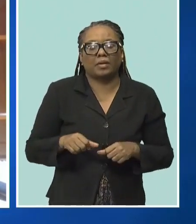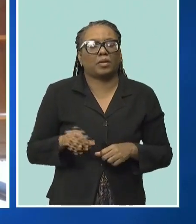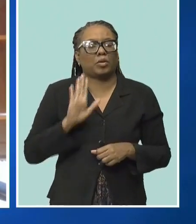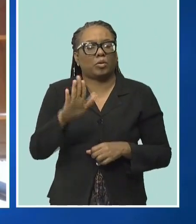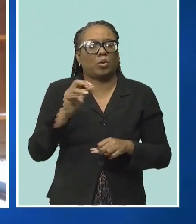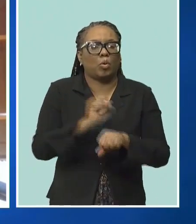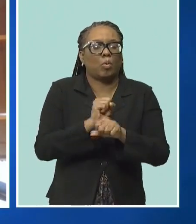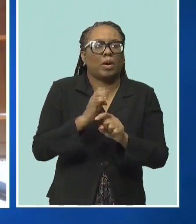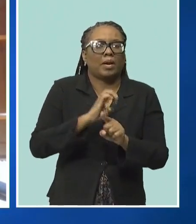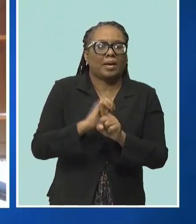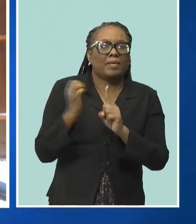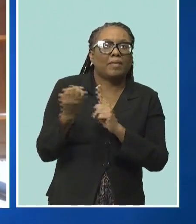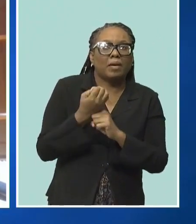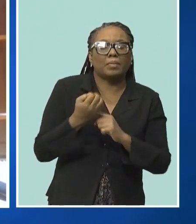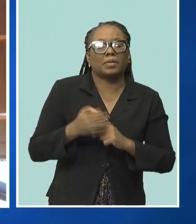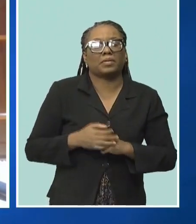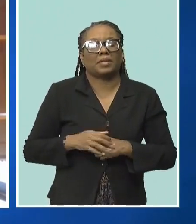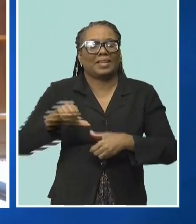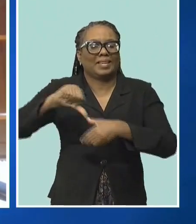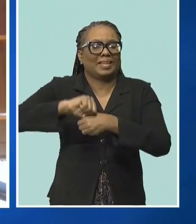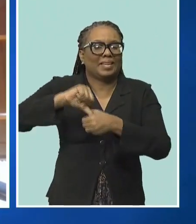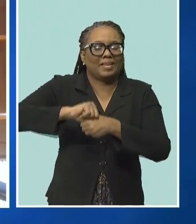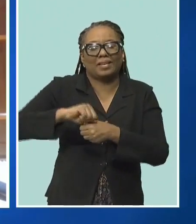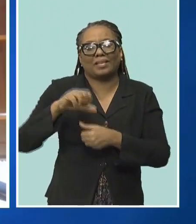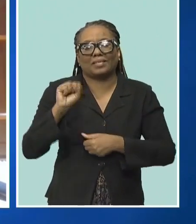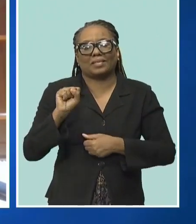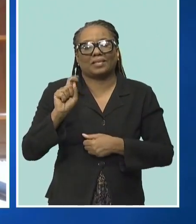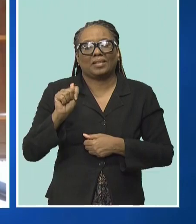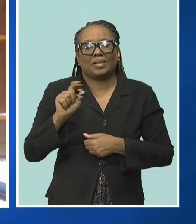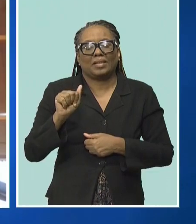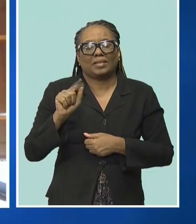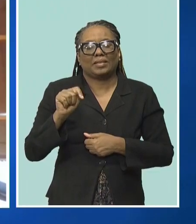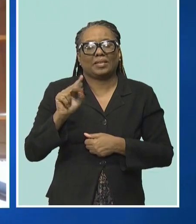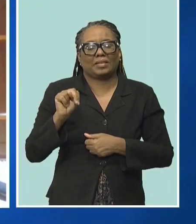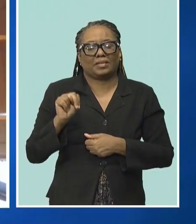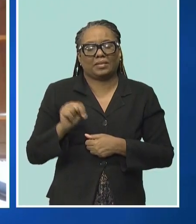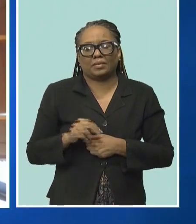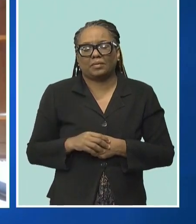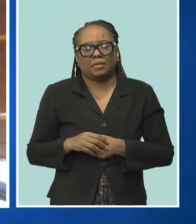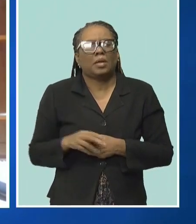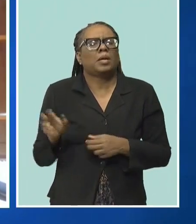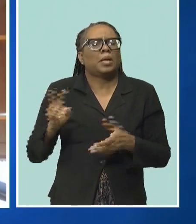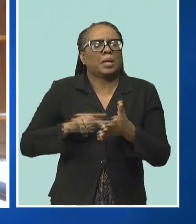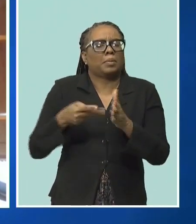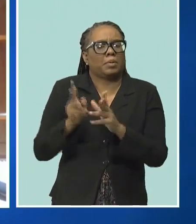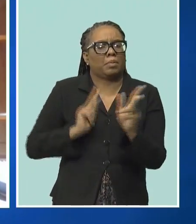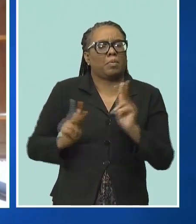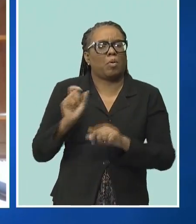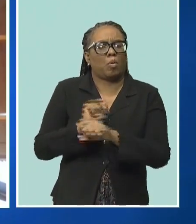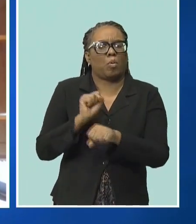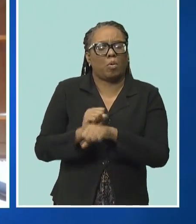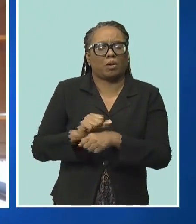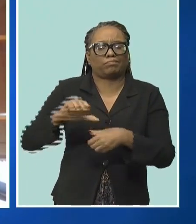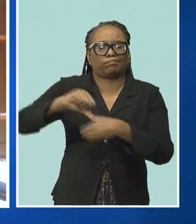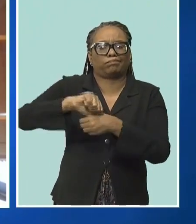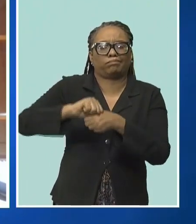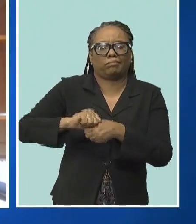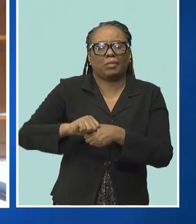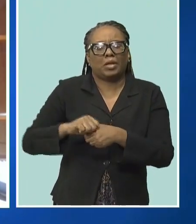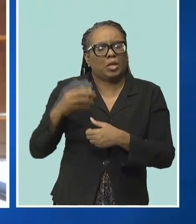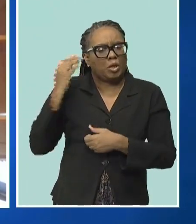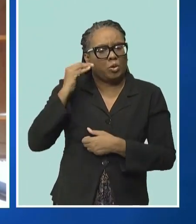important one was fuel stations, and that covered persons who work in petrol stations and gave